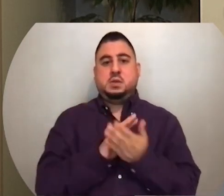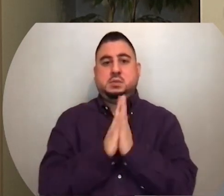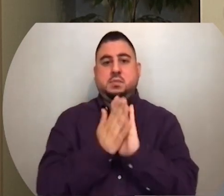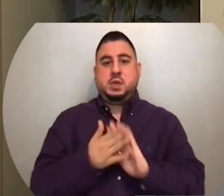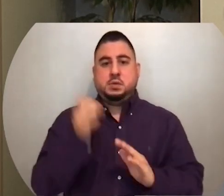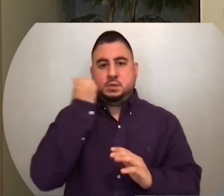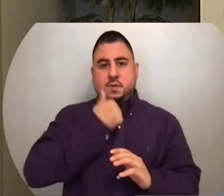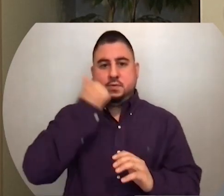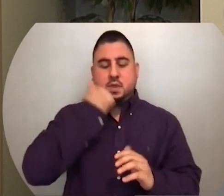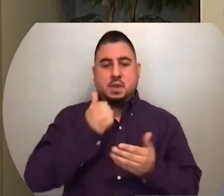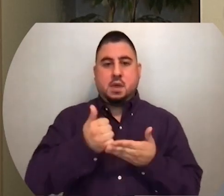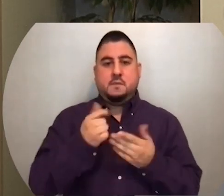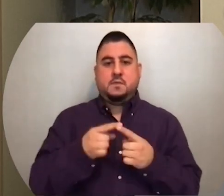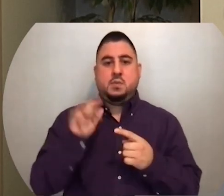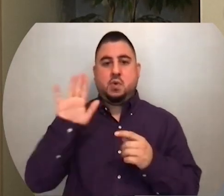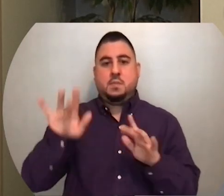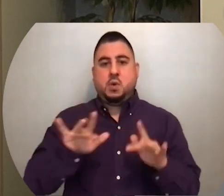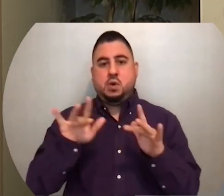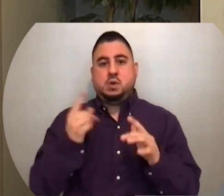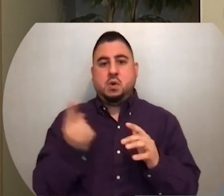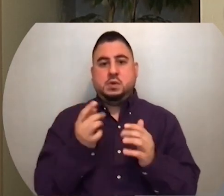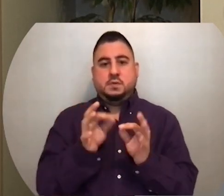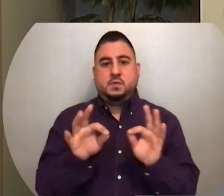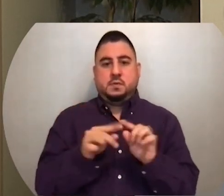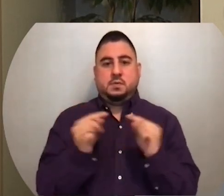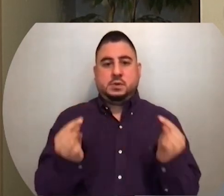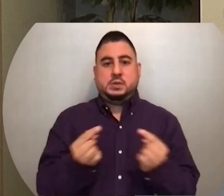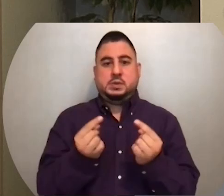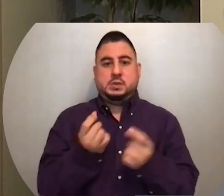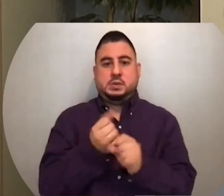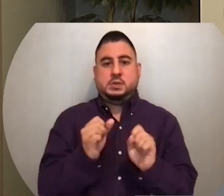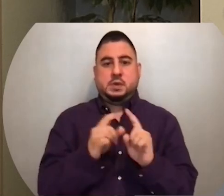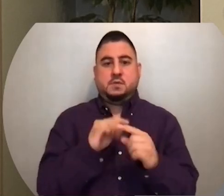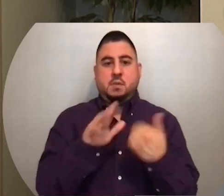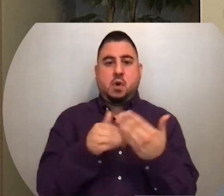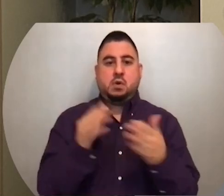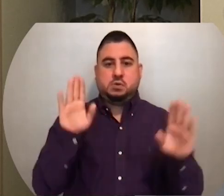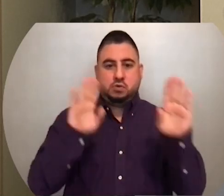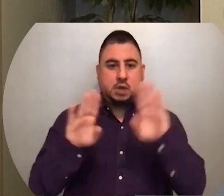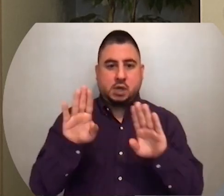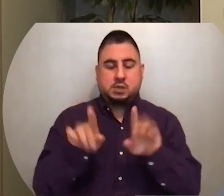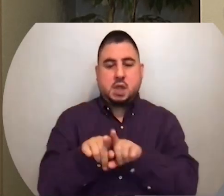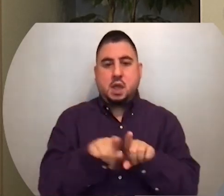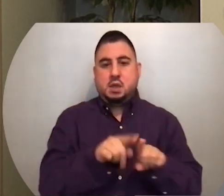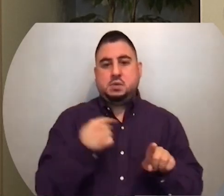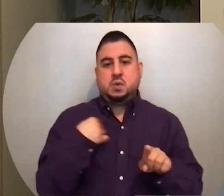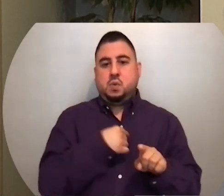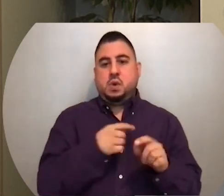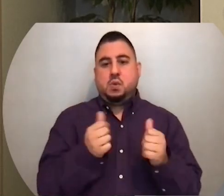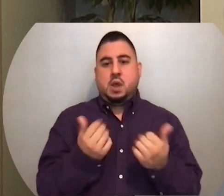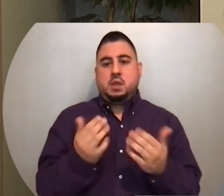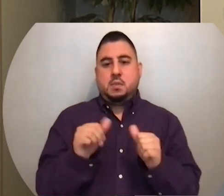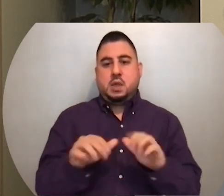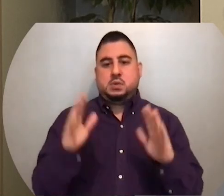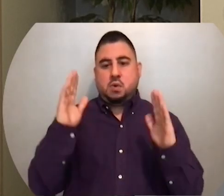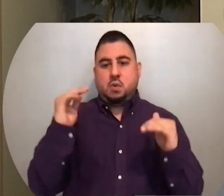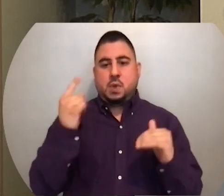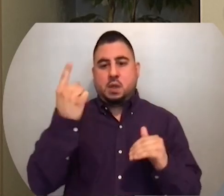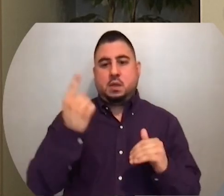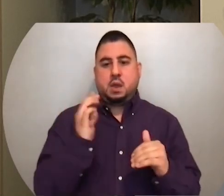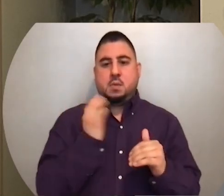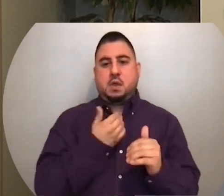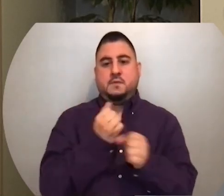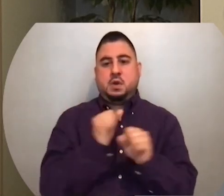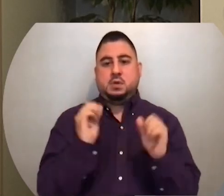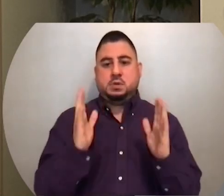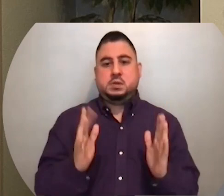days, that by the help of your mercy we may be always free from sin and safe from all distress, as we await the blessed hope